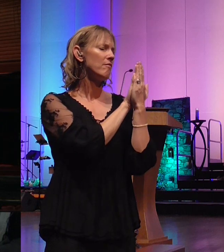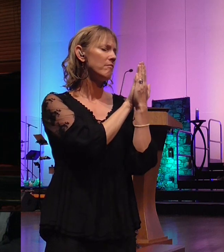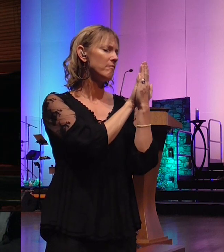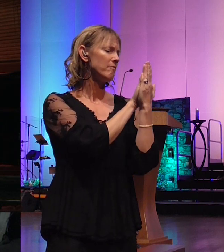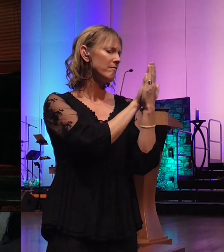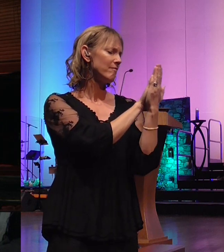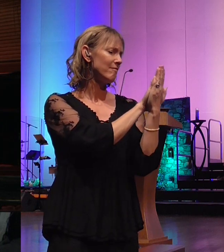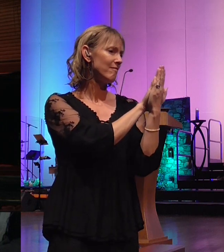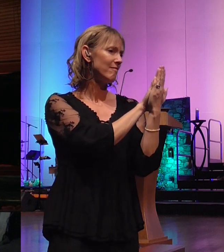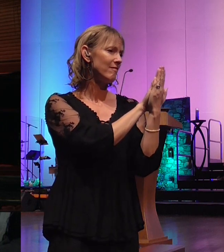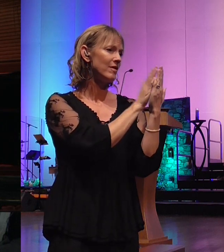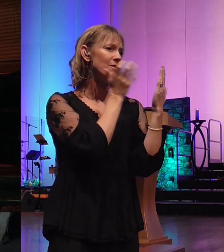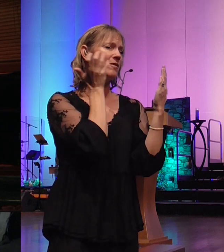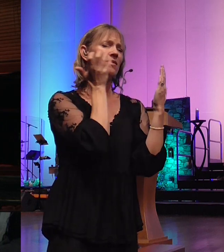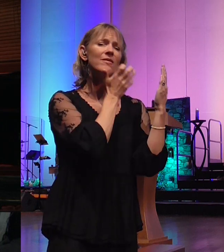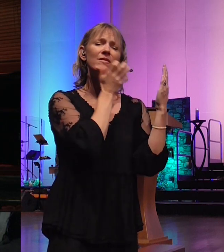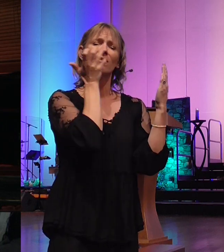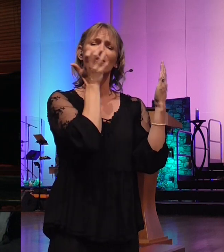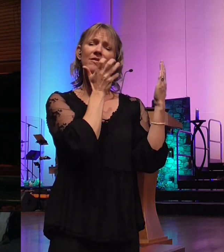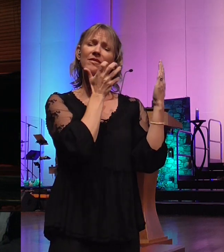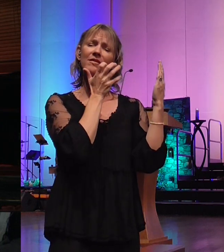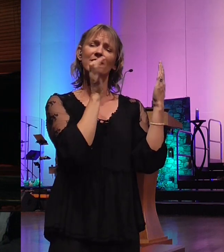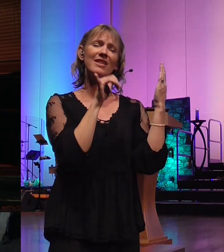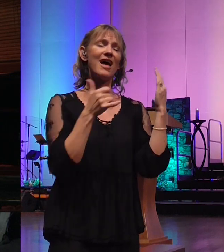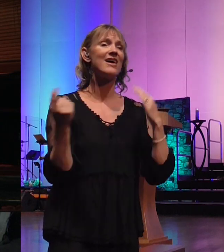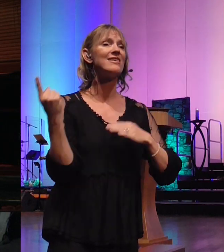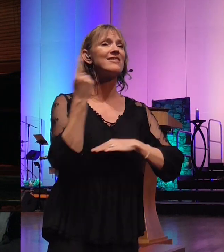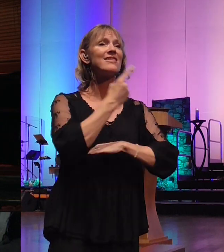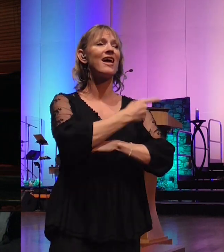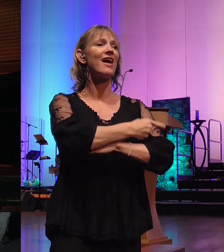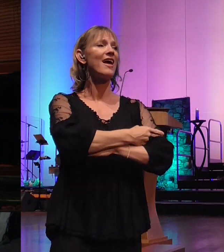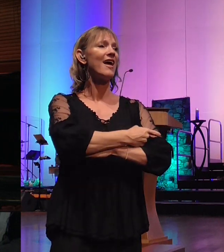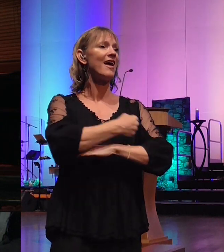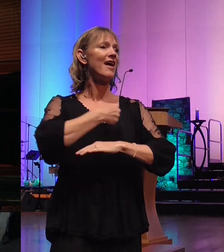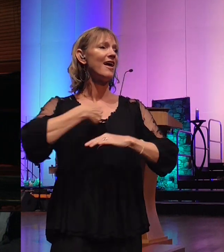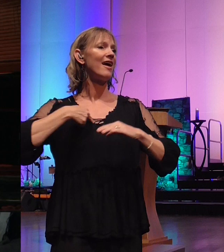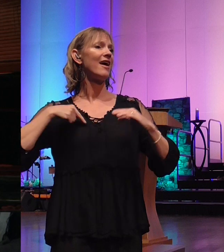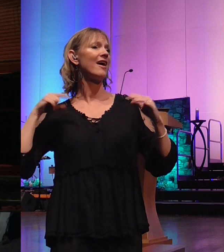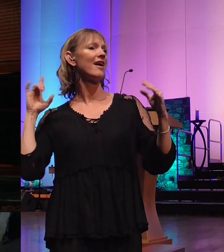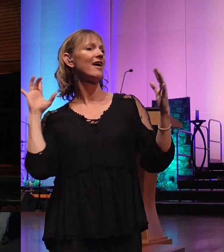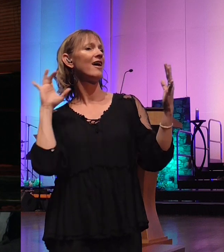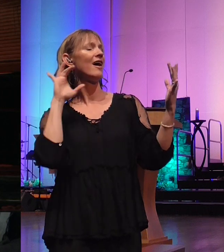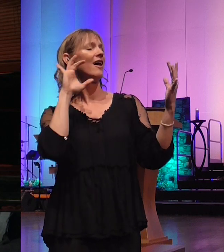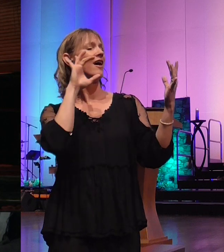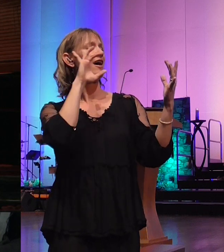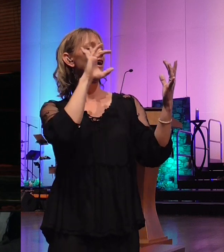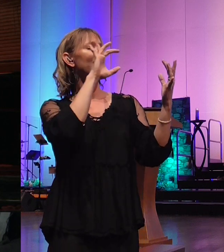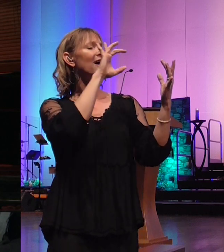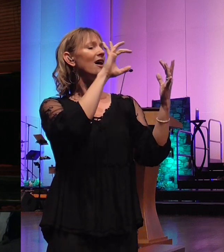As the day I found my